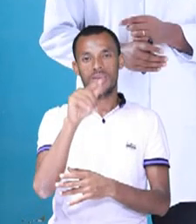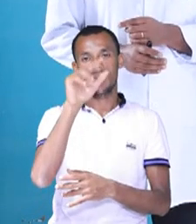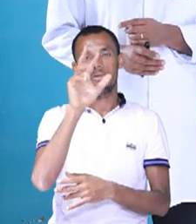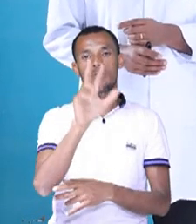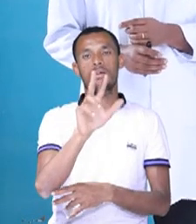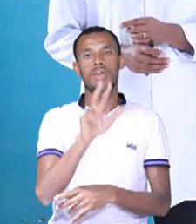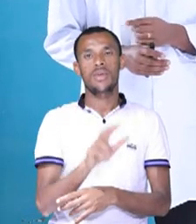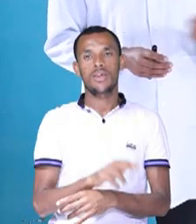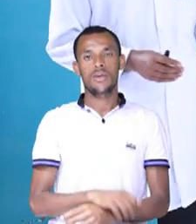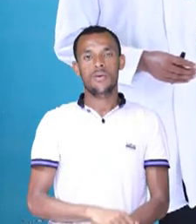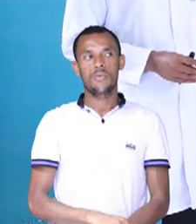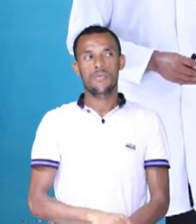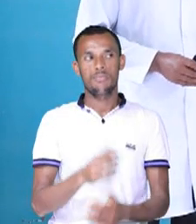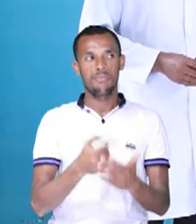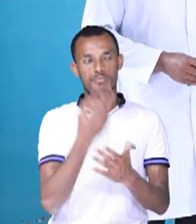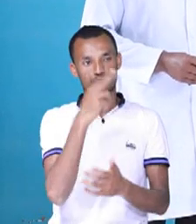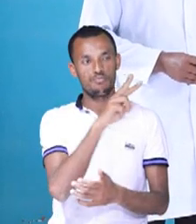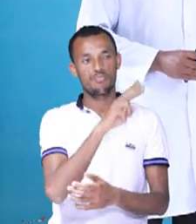sp3. sp3, this one.